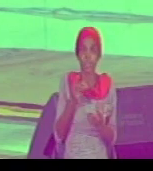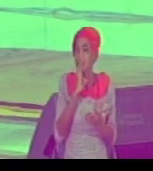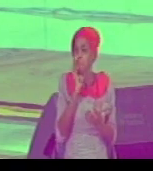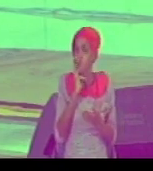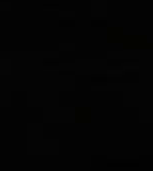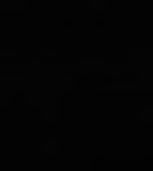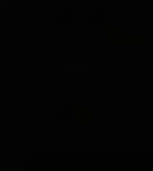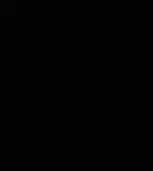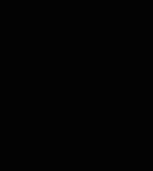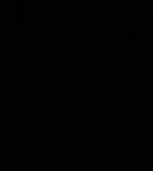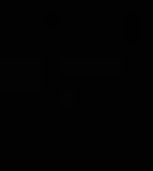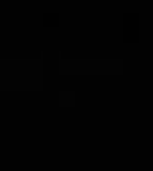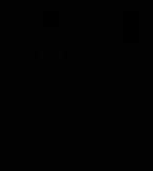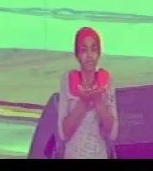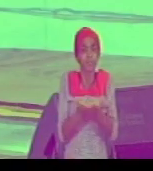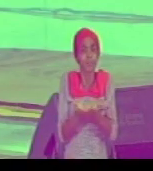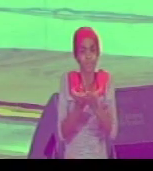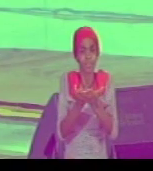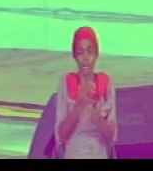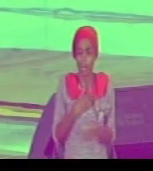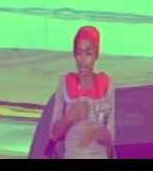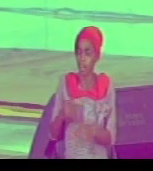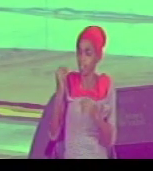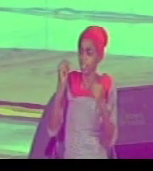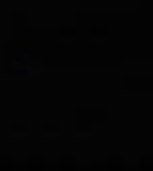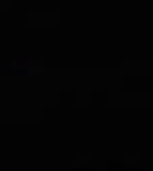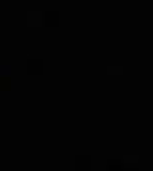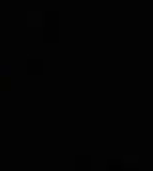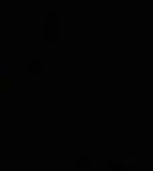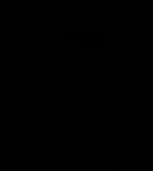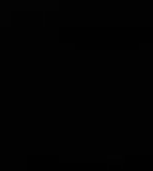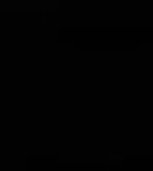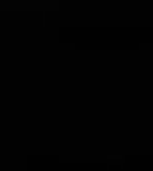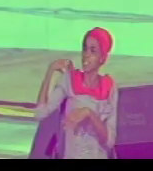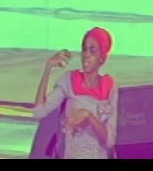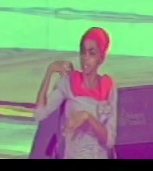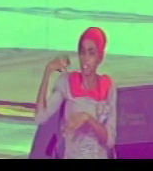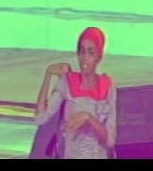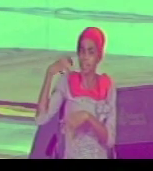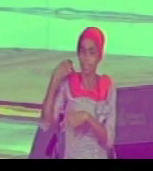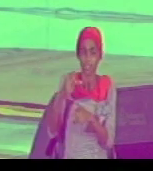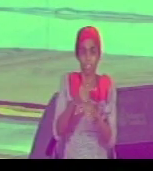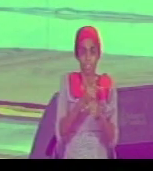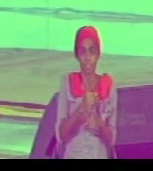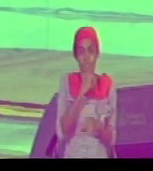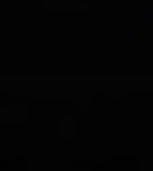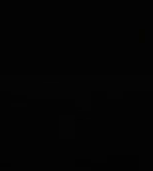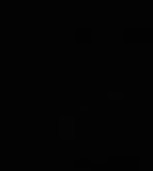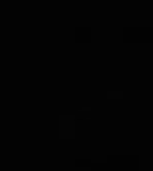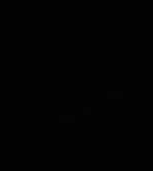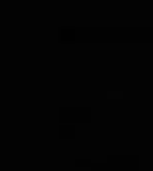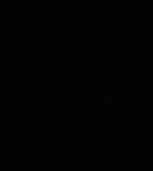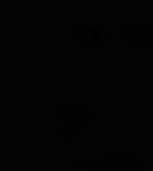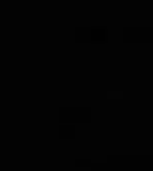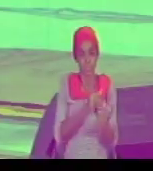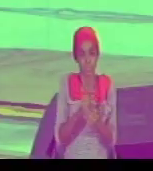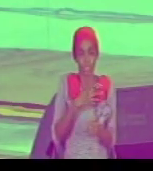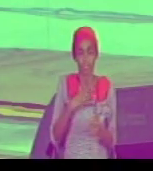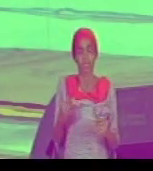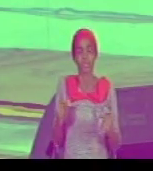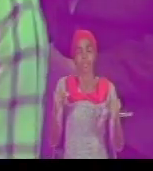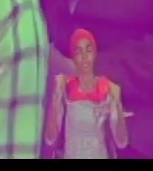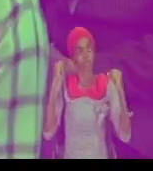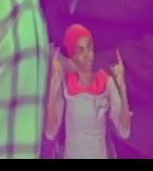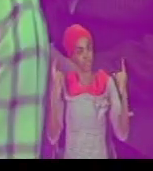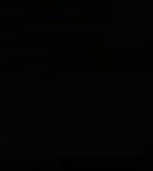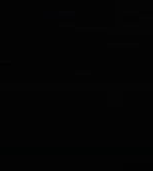ship. And then they woke him up. Master, master, carest not thou that we perish? And then he rose up. It will rise